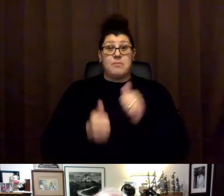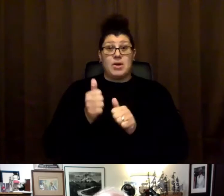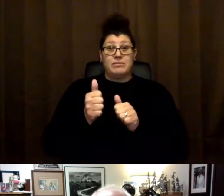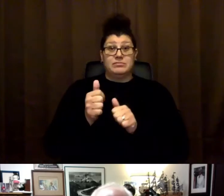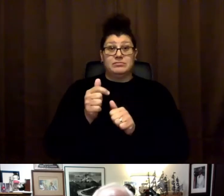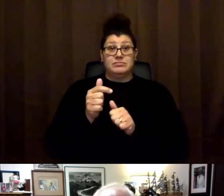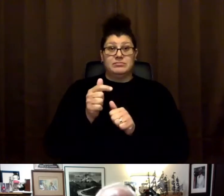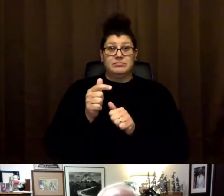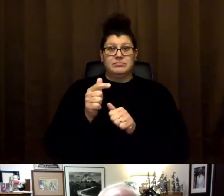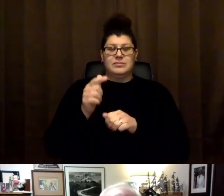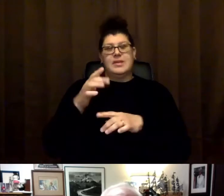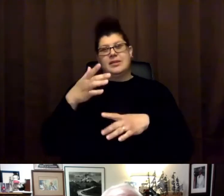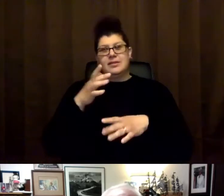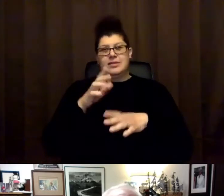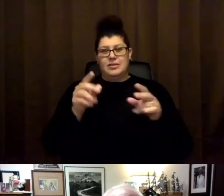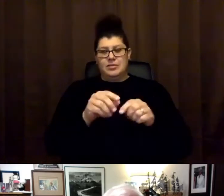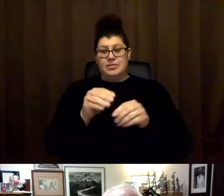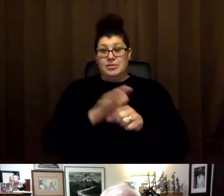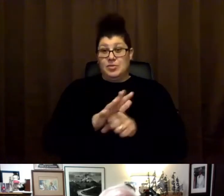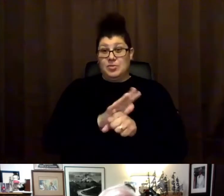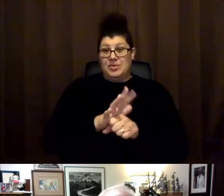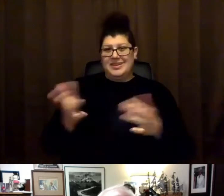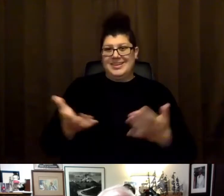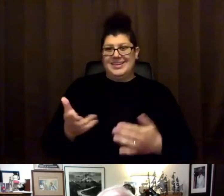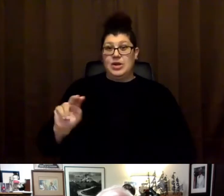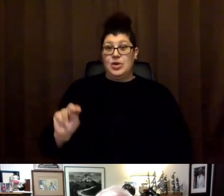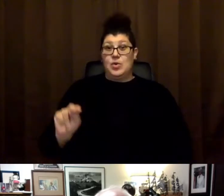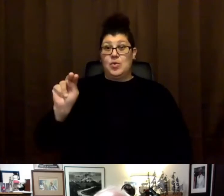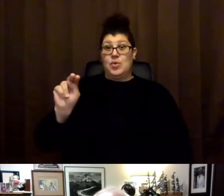I am right now, is up in the northwest suburbs of